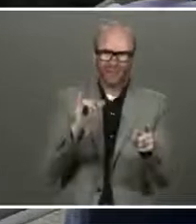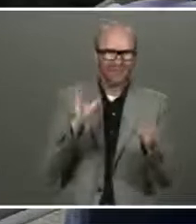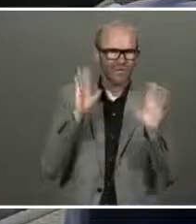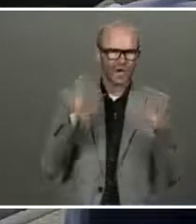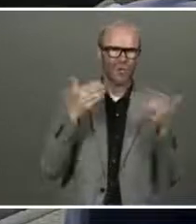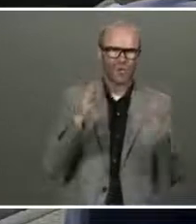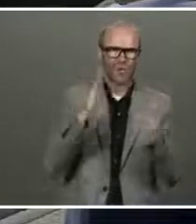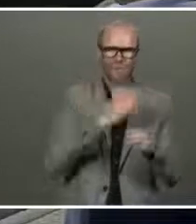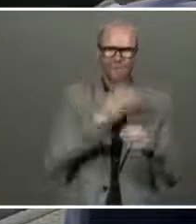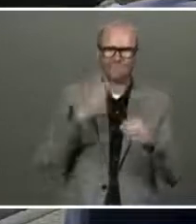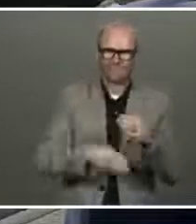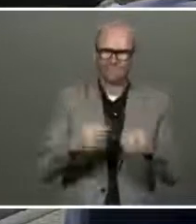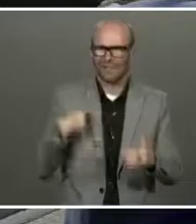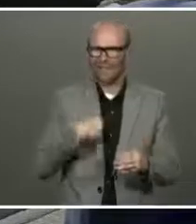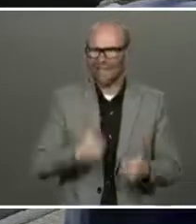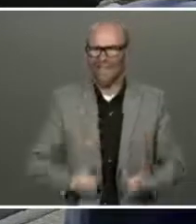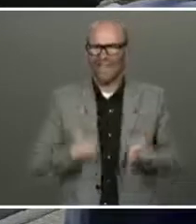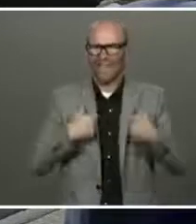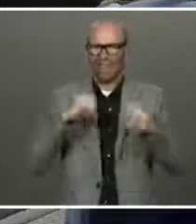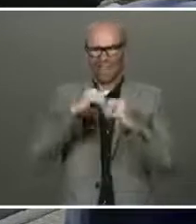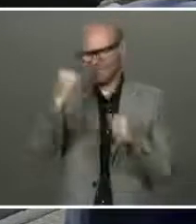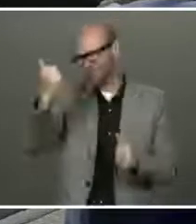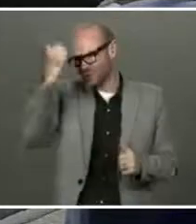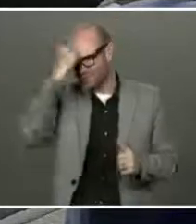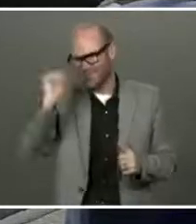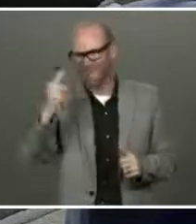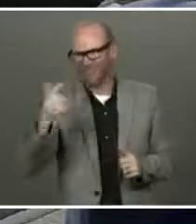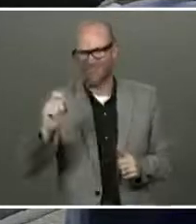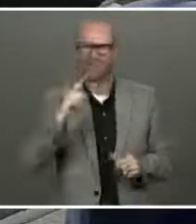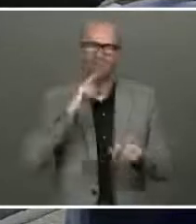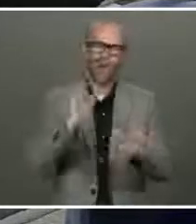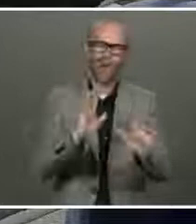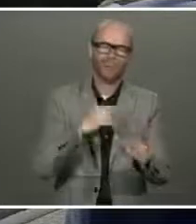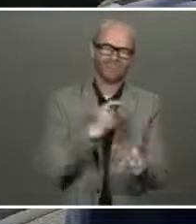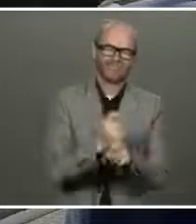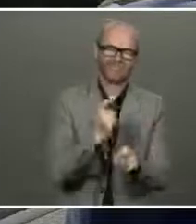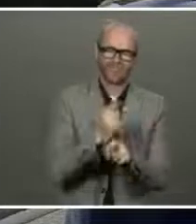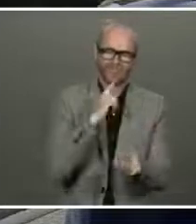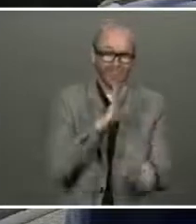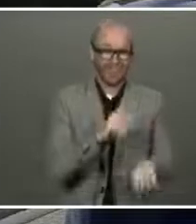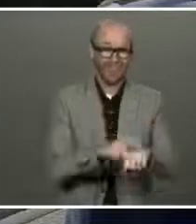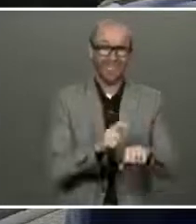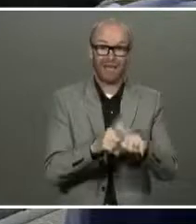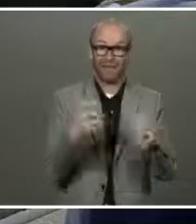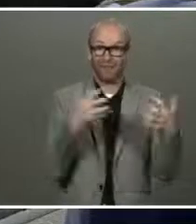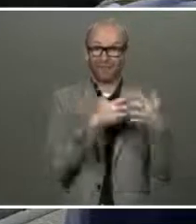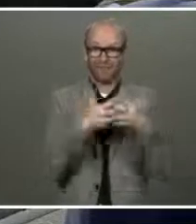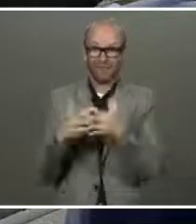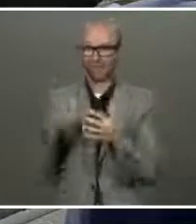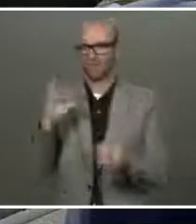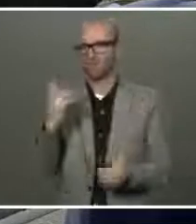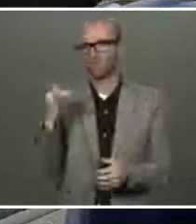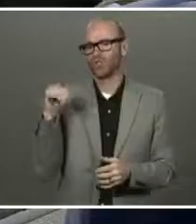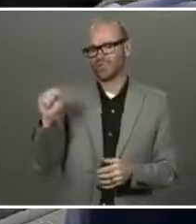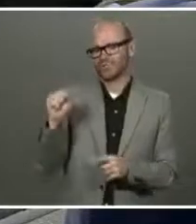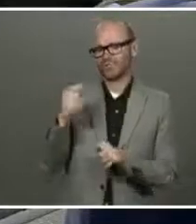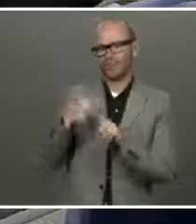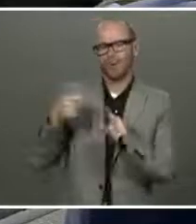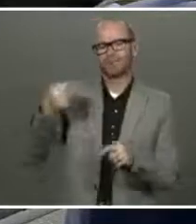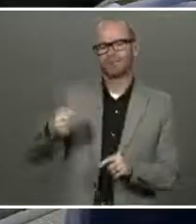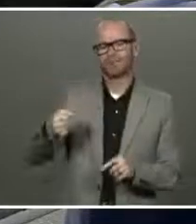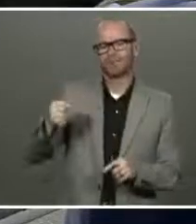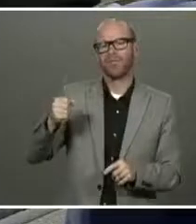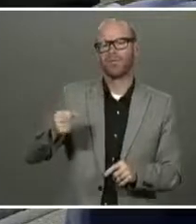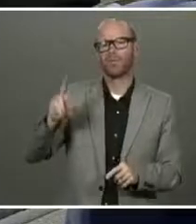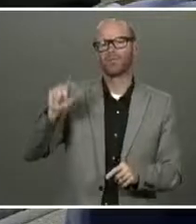stupid age. And with that, we're out. So that's perfect. No, you're fine. The timing worked out that way. Chris, go ahead. Well,